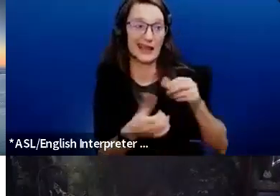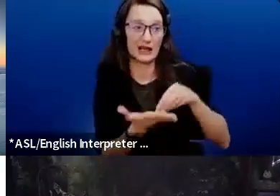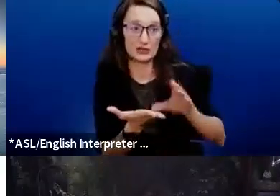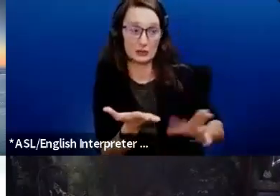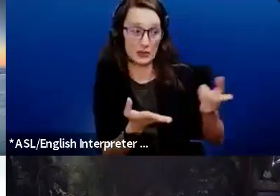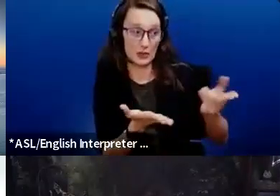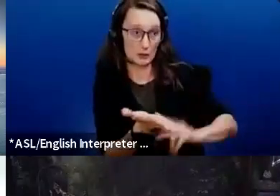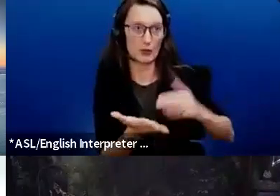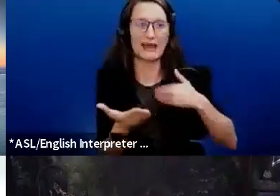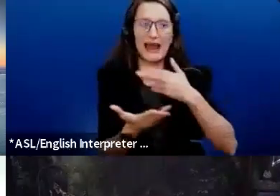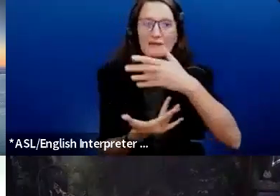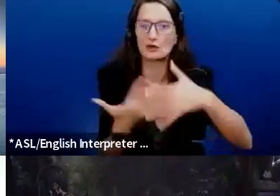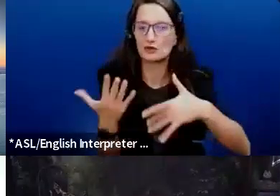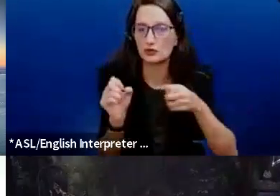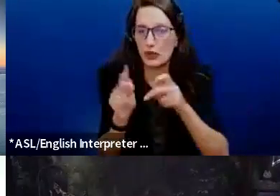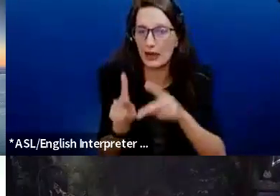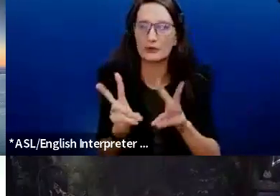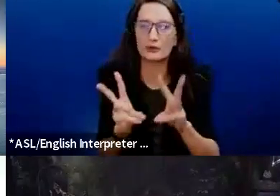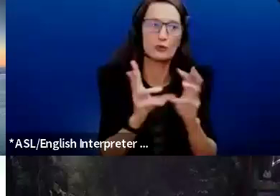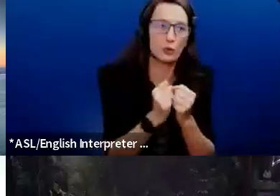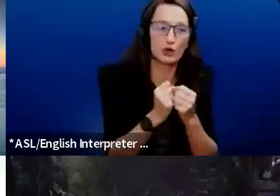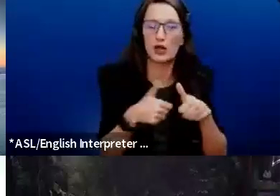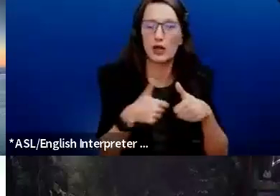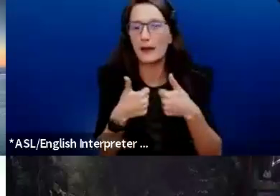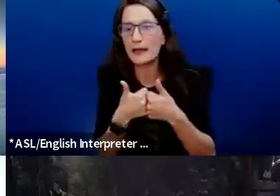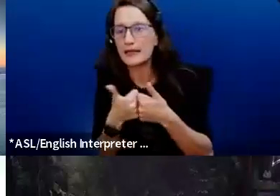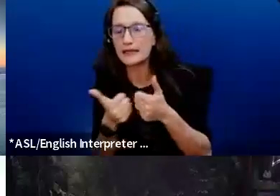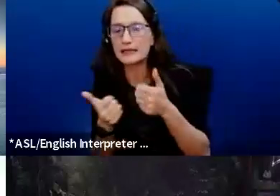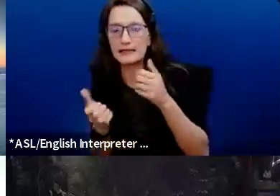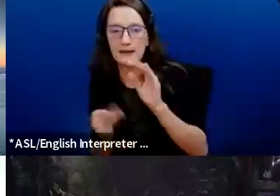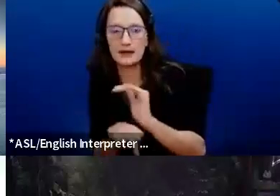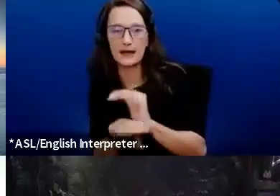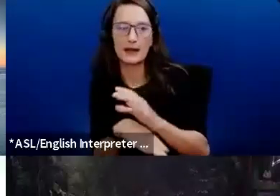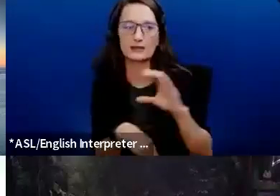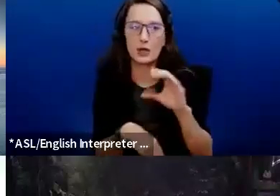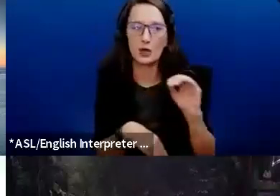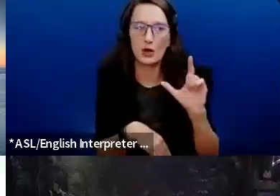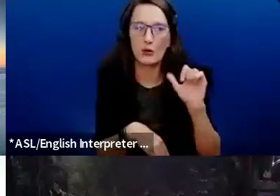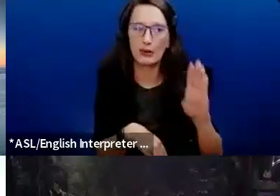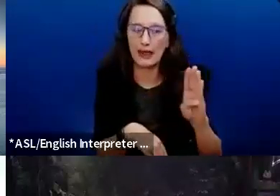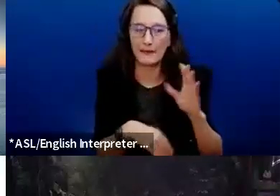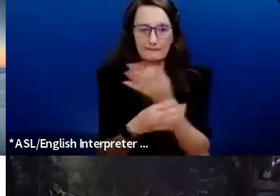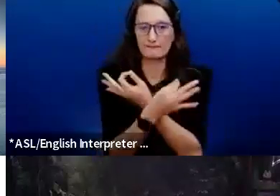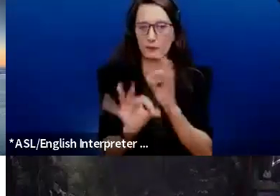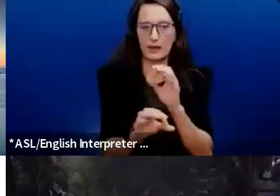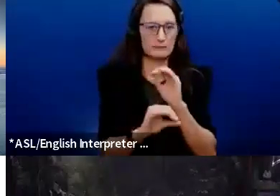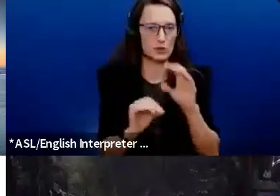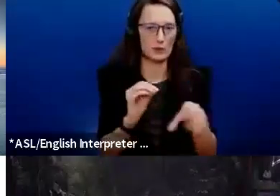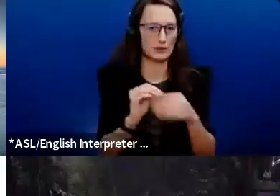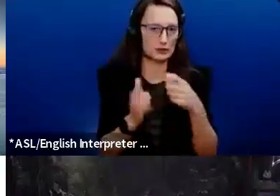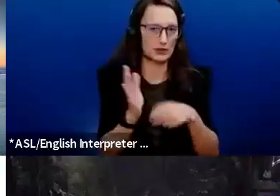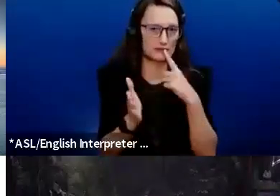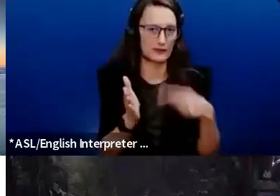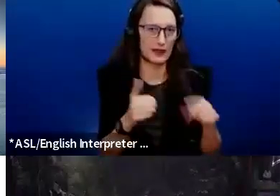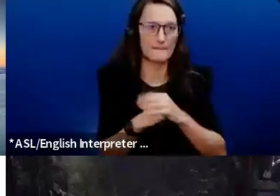opportunities, our workshops, our game nights, our collabs, those are all completely free. So there's no extra cost for any of that. And they